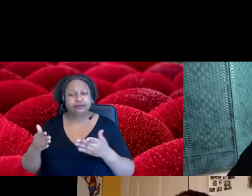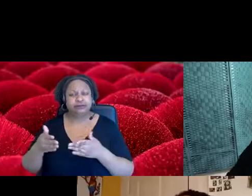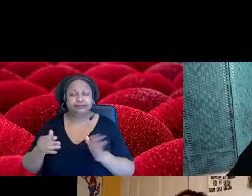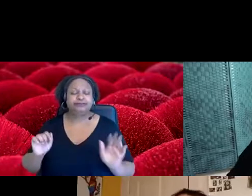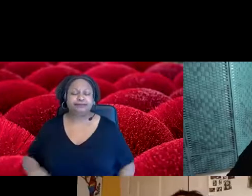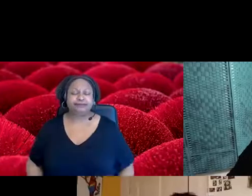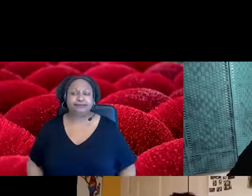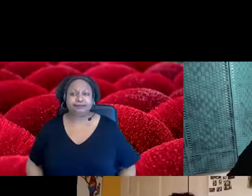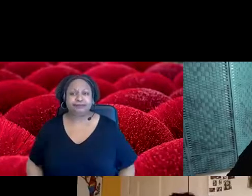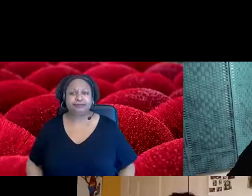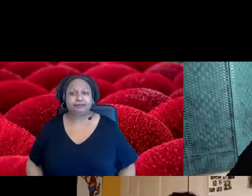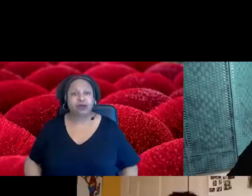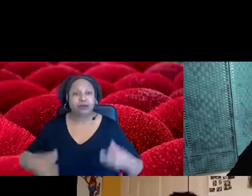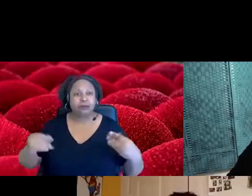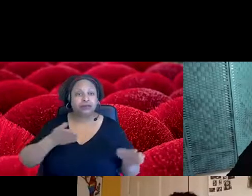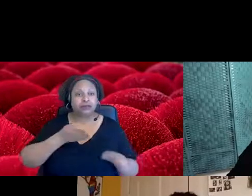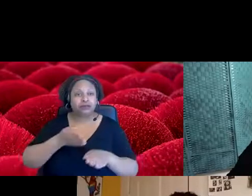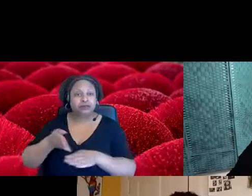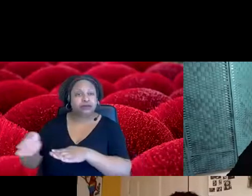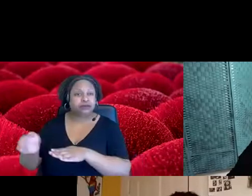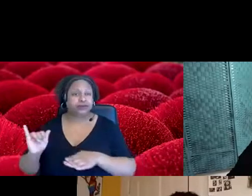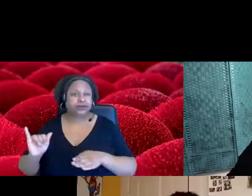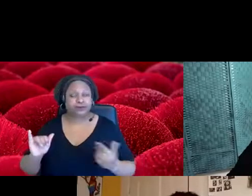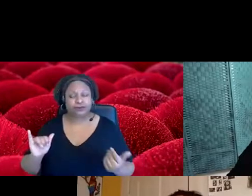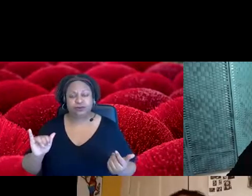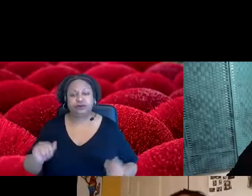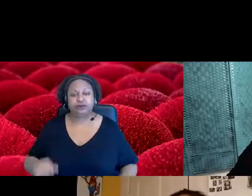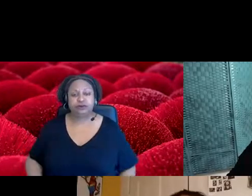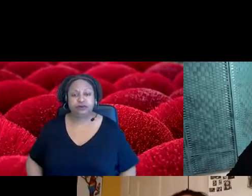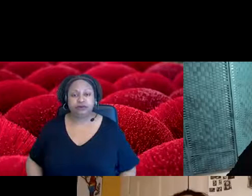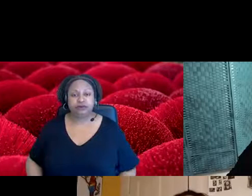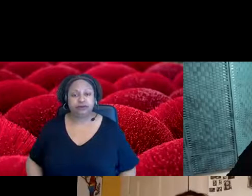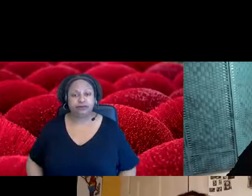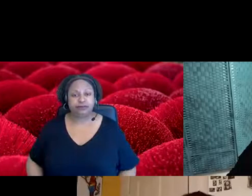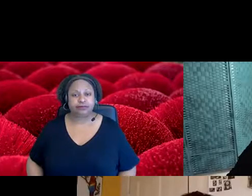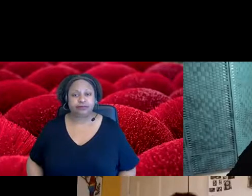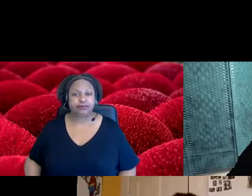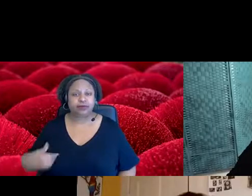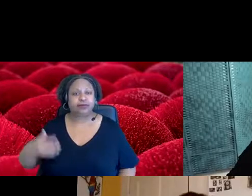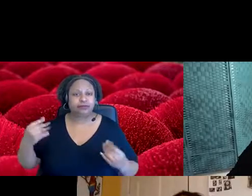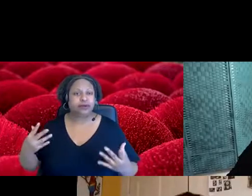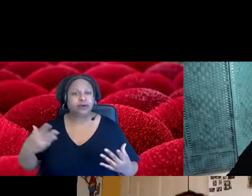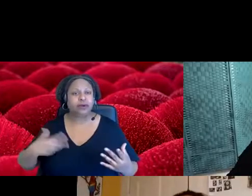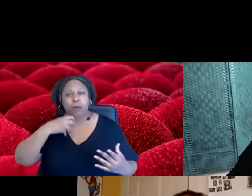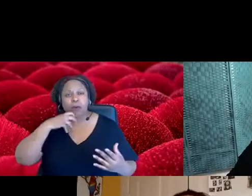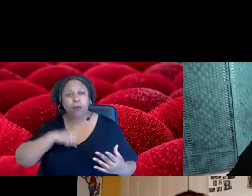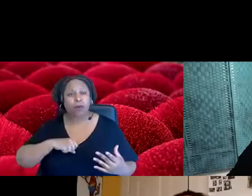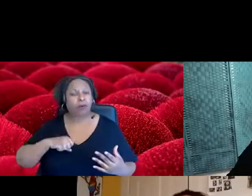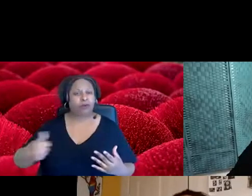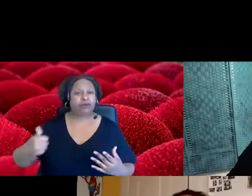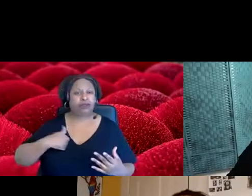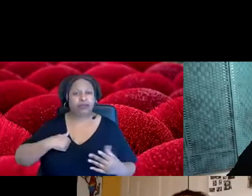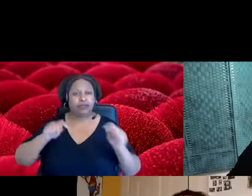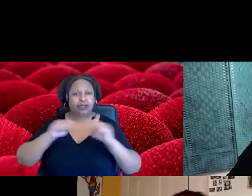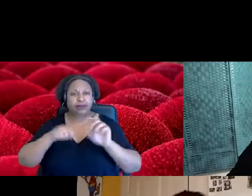and on a multidisciplinary level too, I think, you know, there's so many like old Canadiana theaters, for example, that have